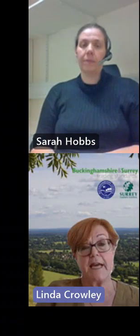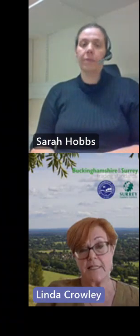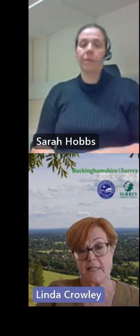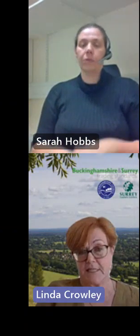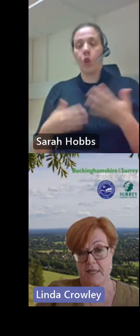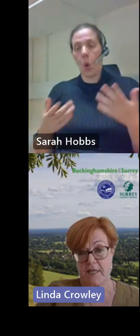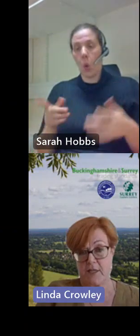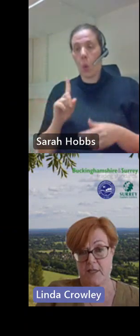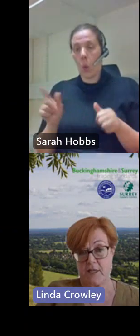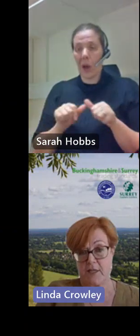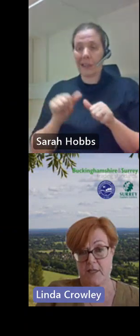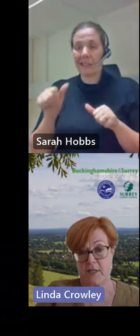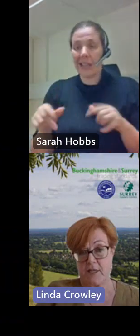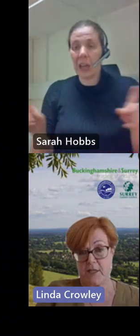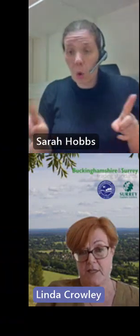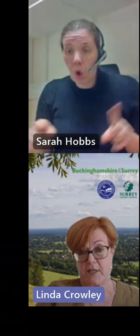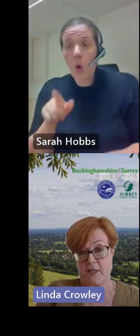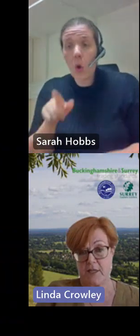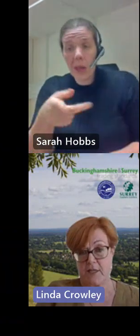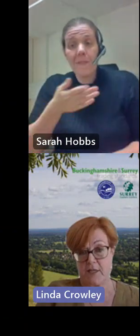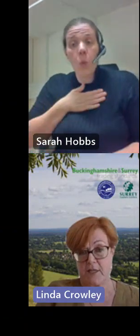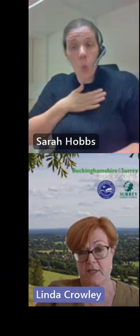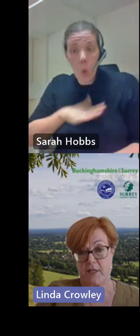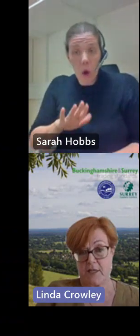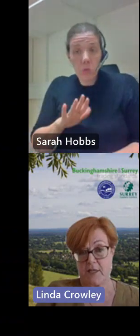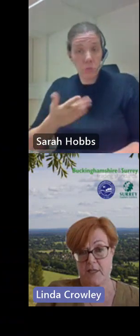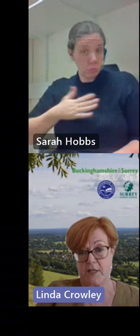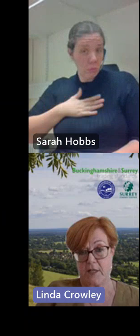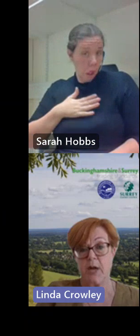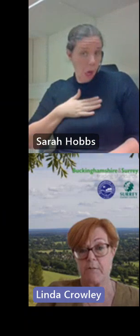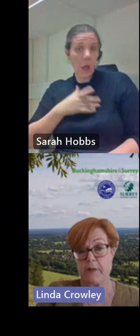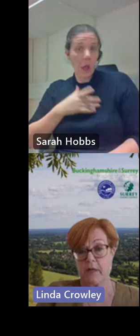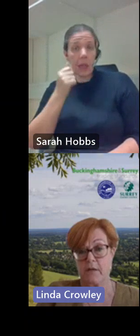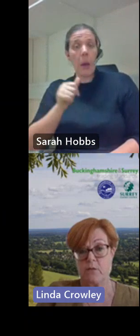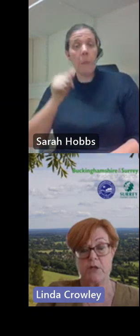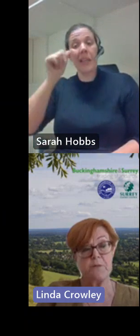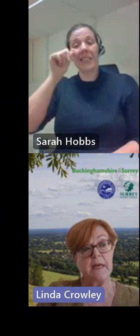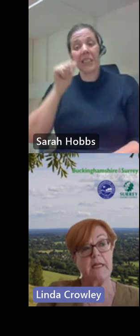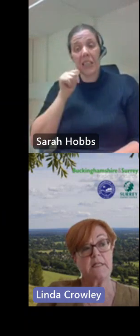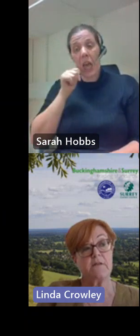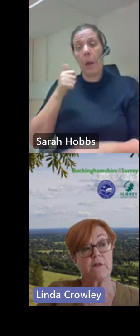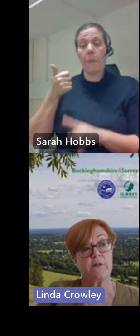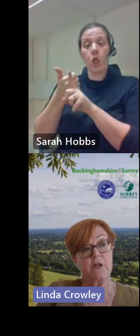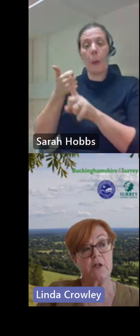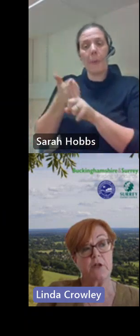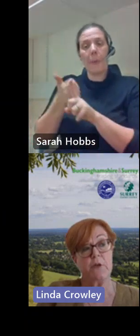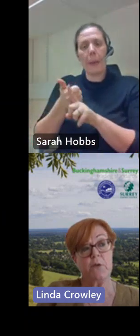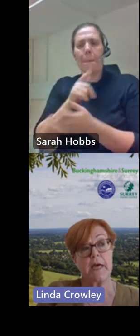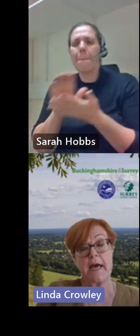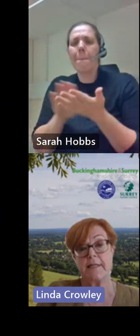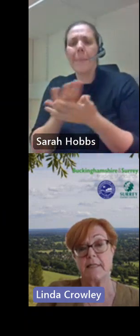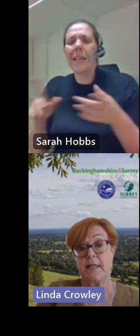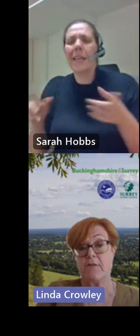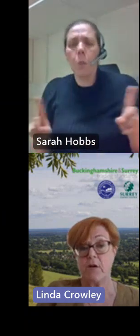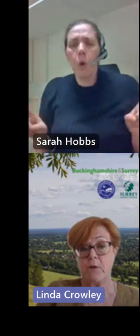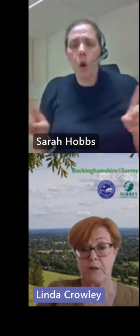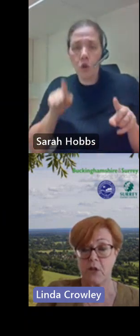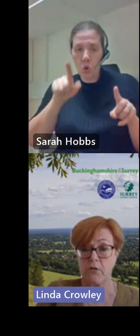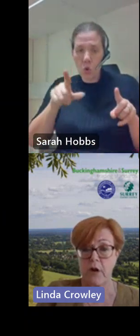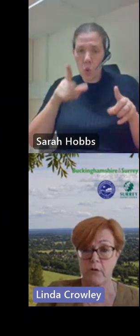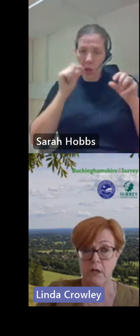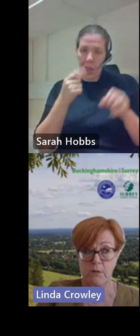what's next is that you can, if you would like, become a scam champion, which means that you can